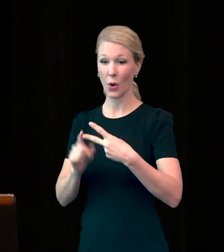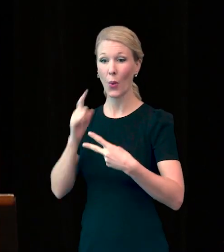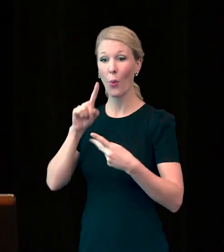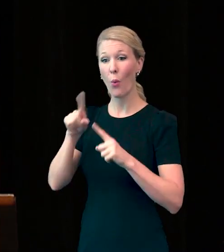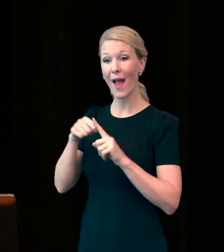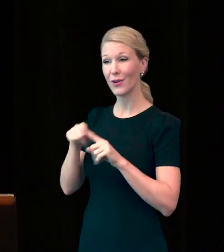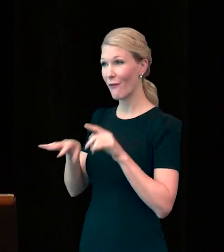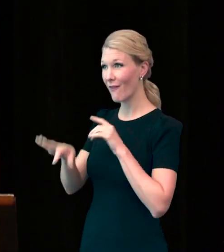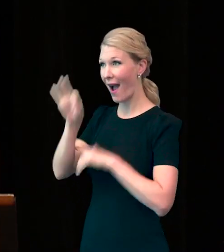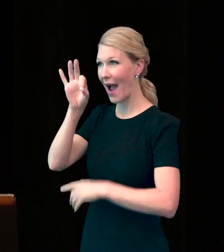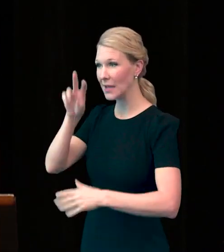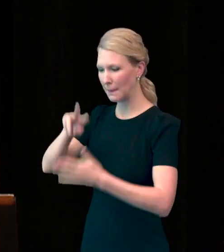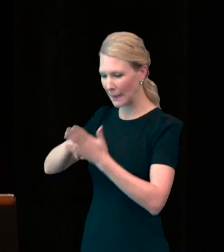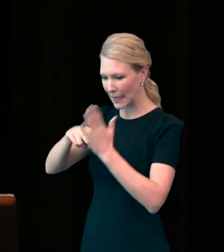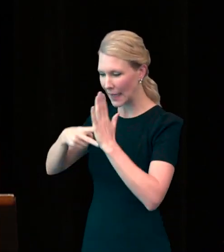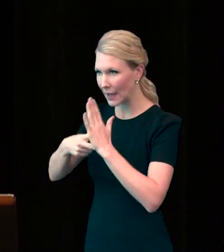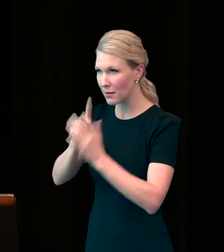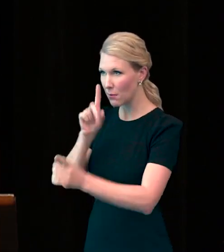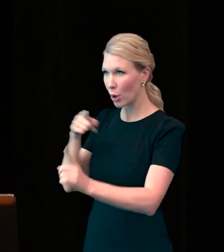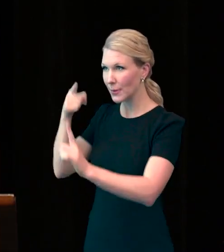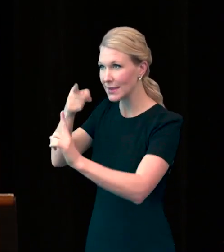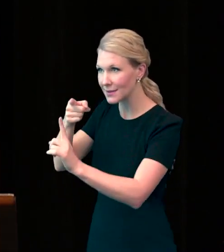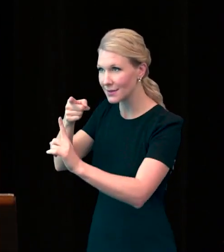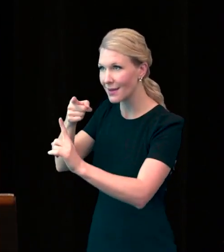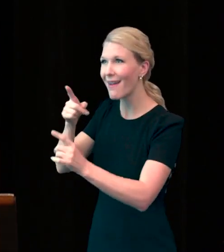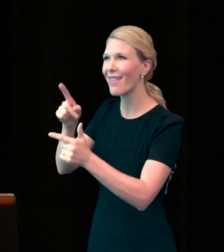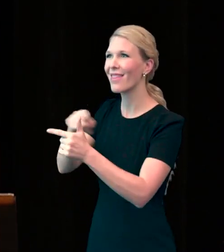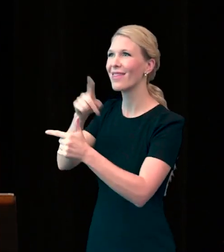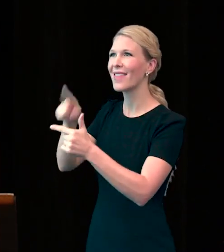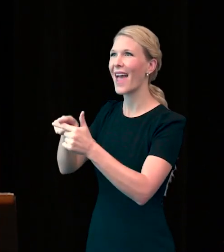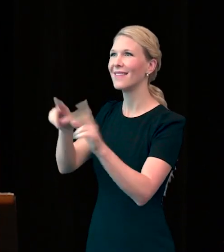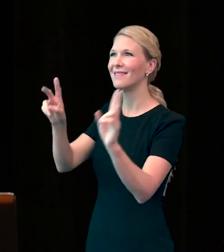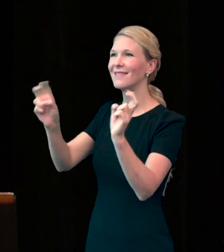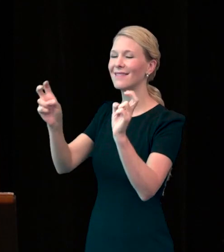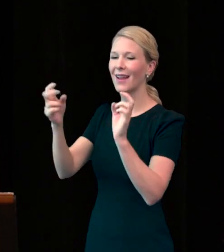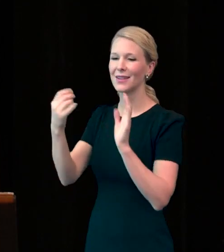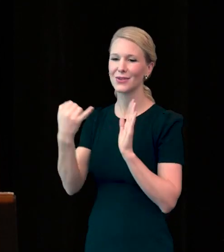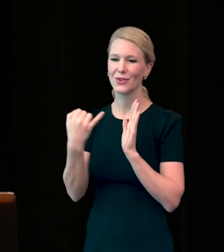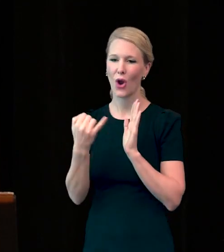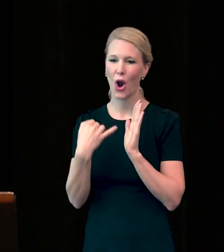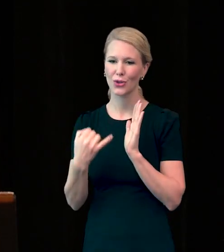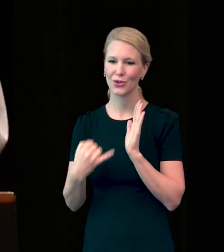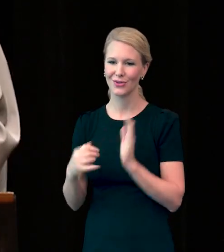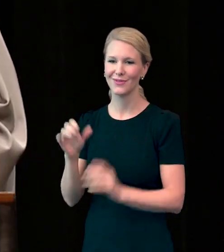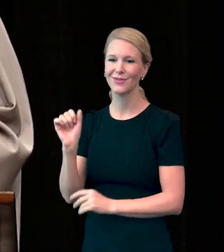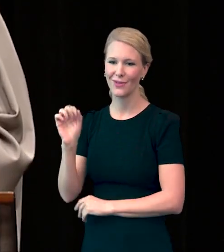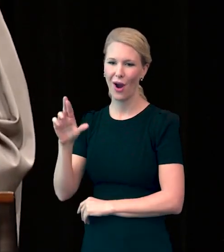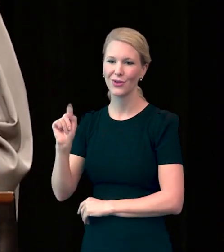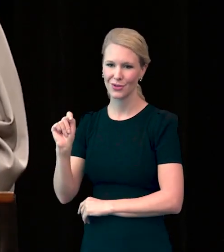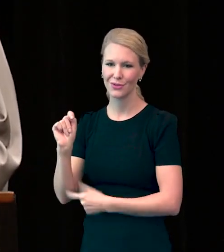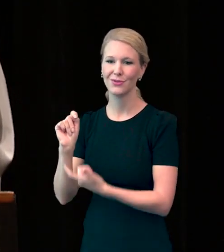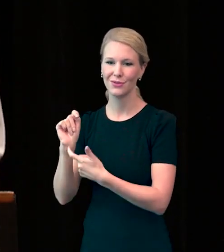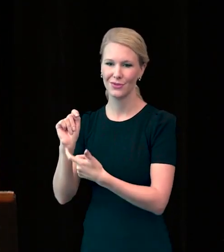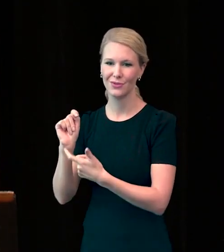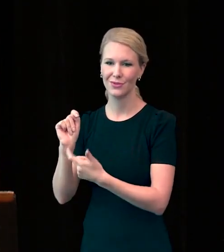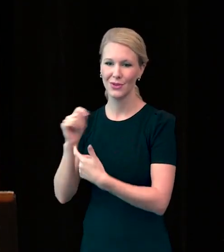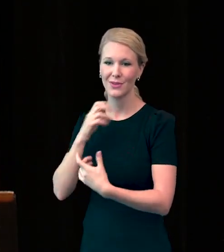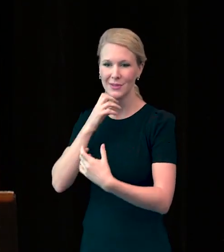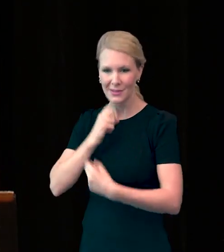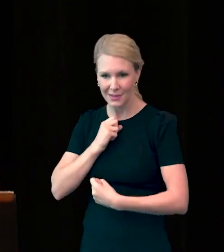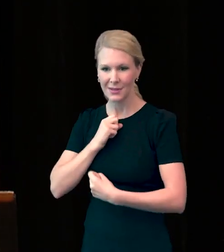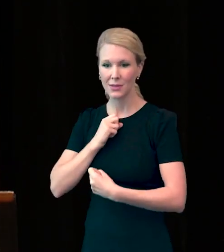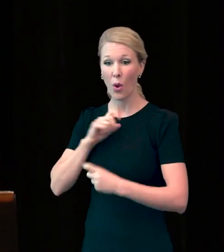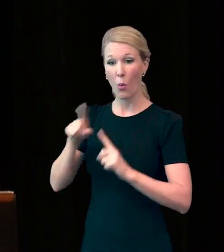you will find the art that Mr. Schnabel referred to. And as you personally define what brings you